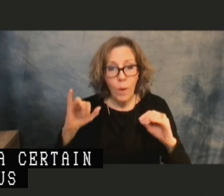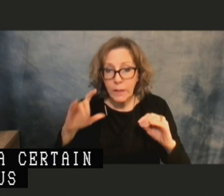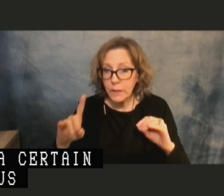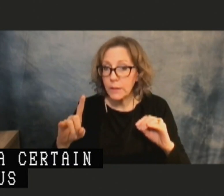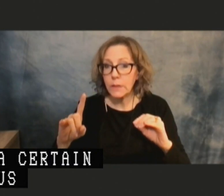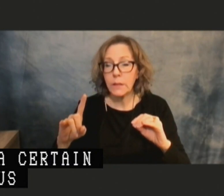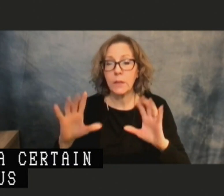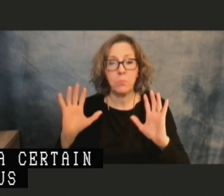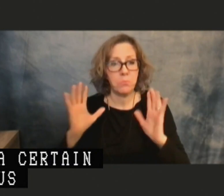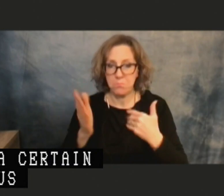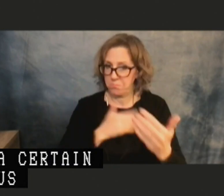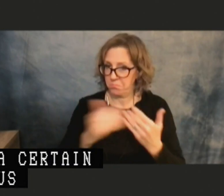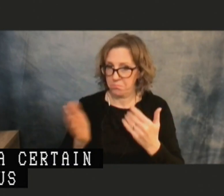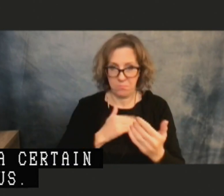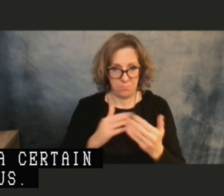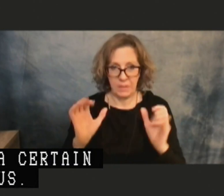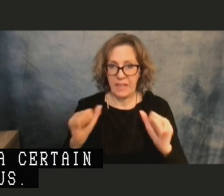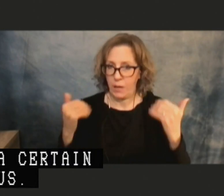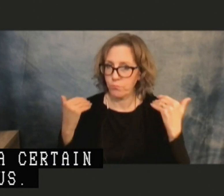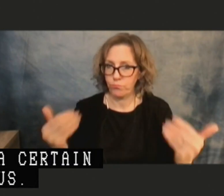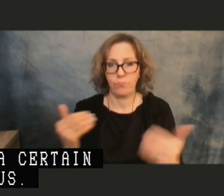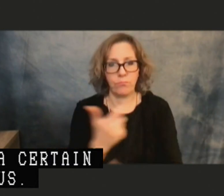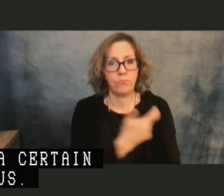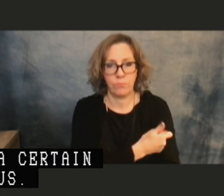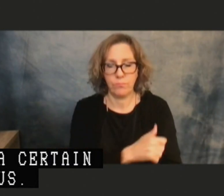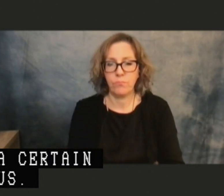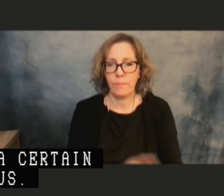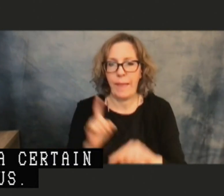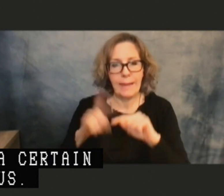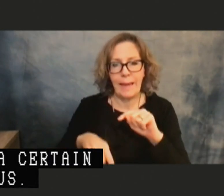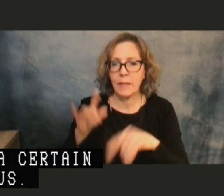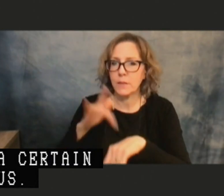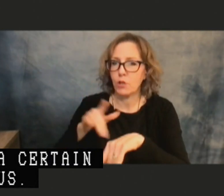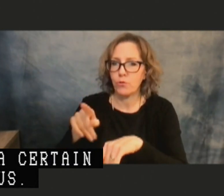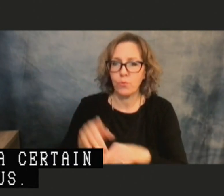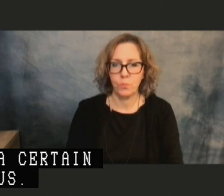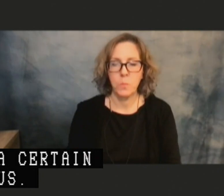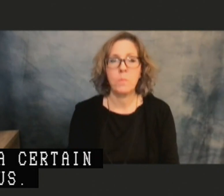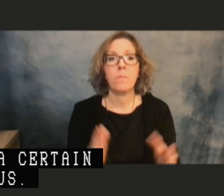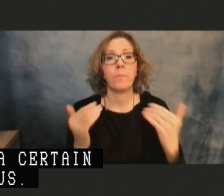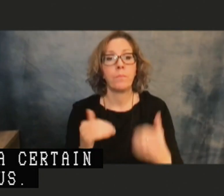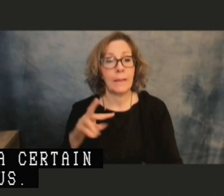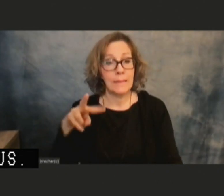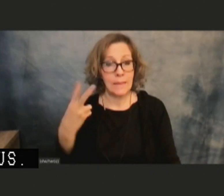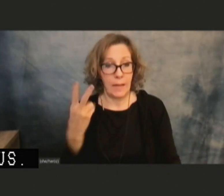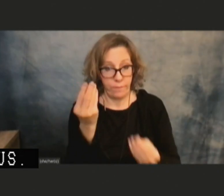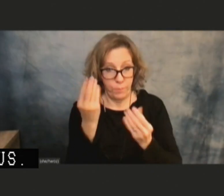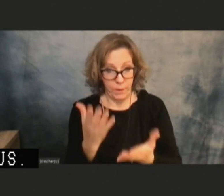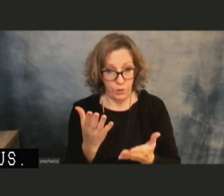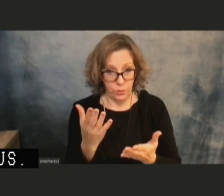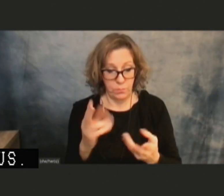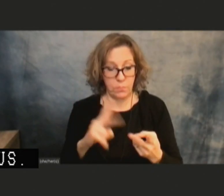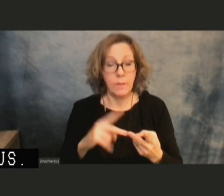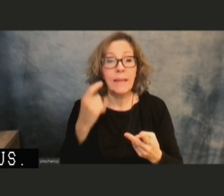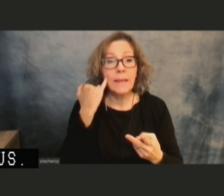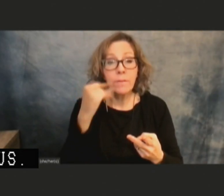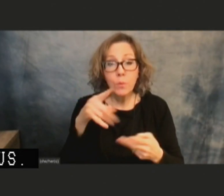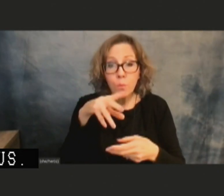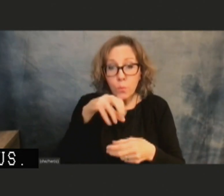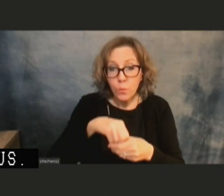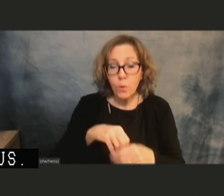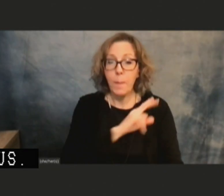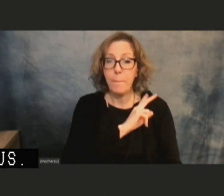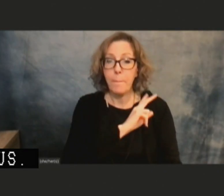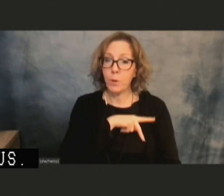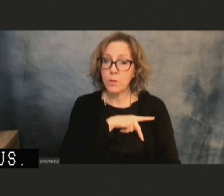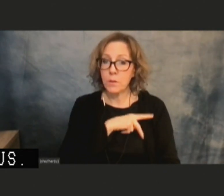The second piece of information is that if you are on the personal care attendant program